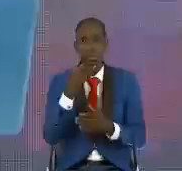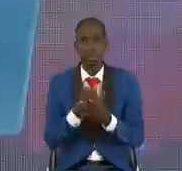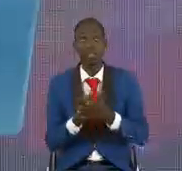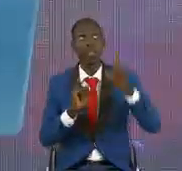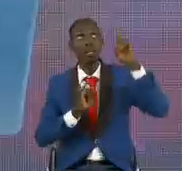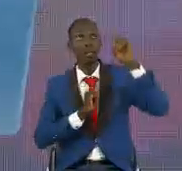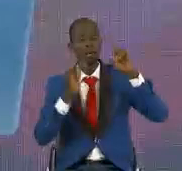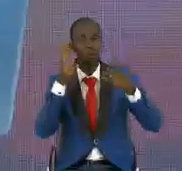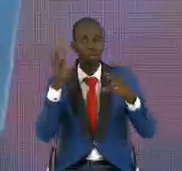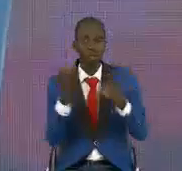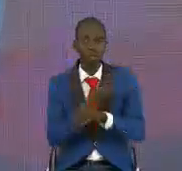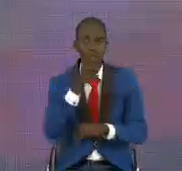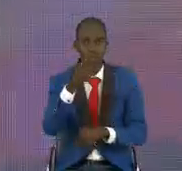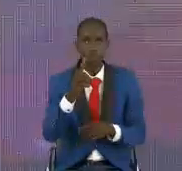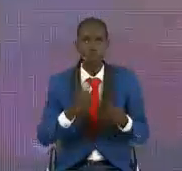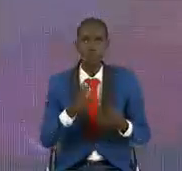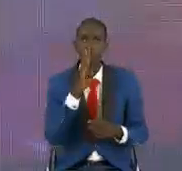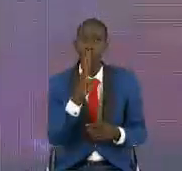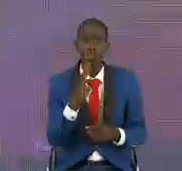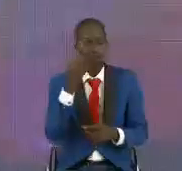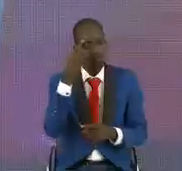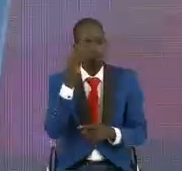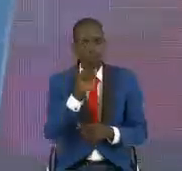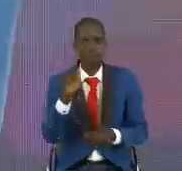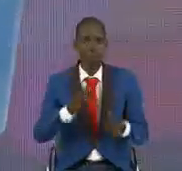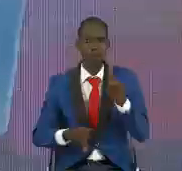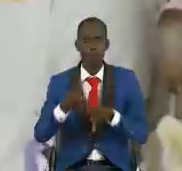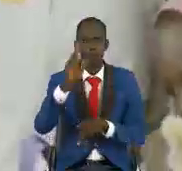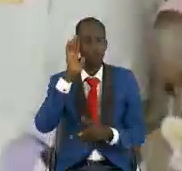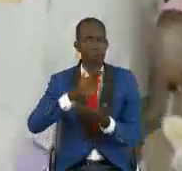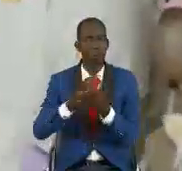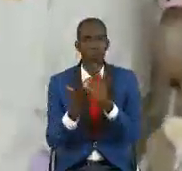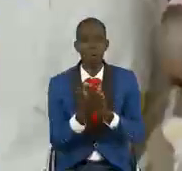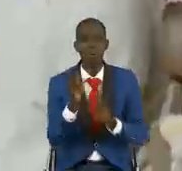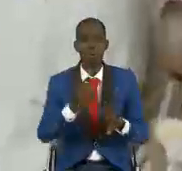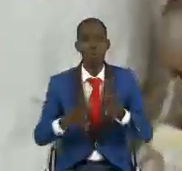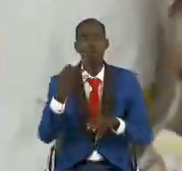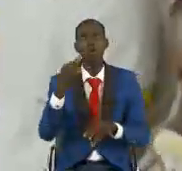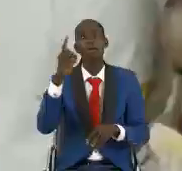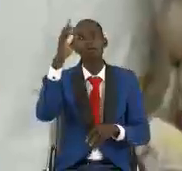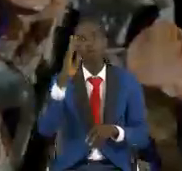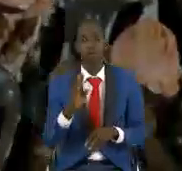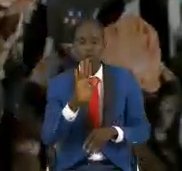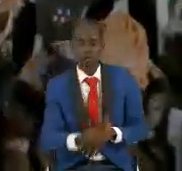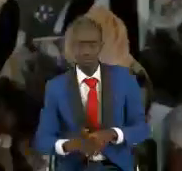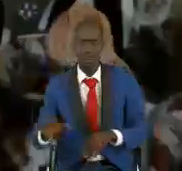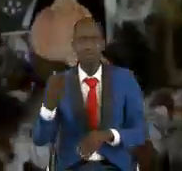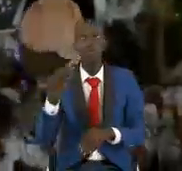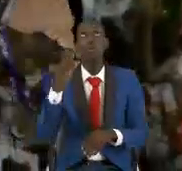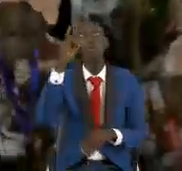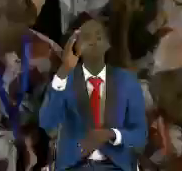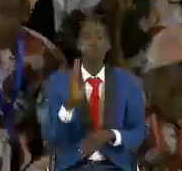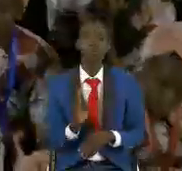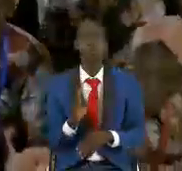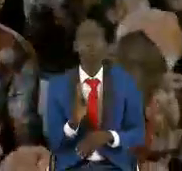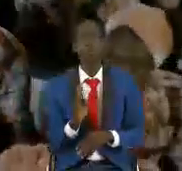me for a people. You become the people of God, children of God.